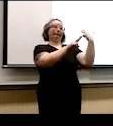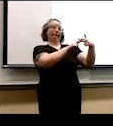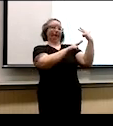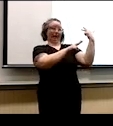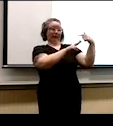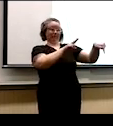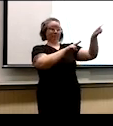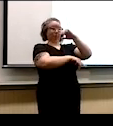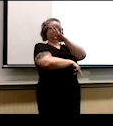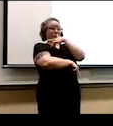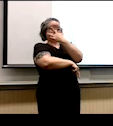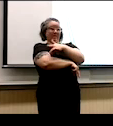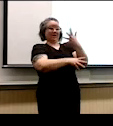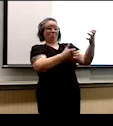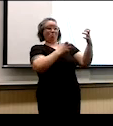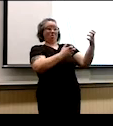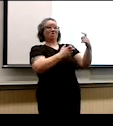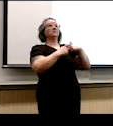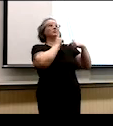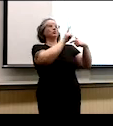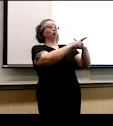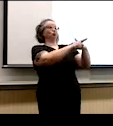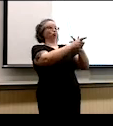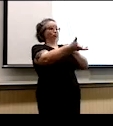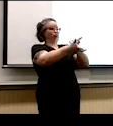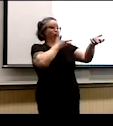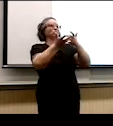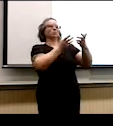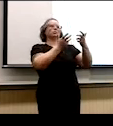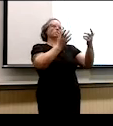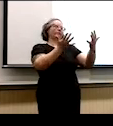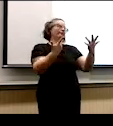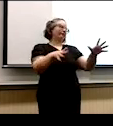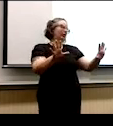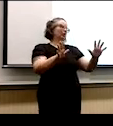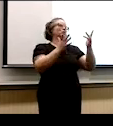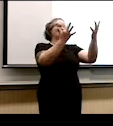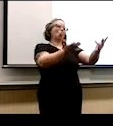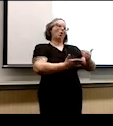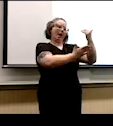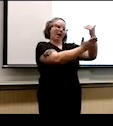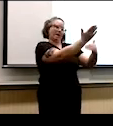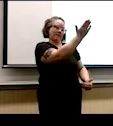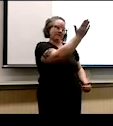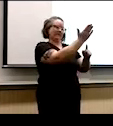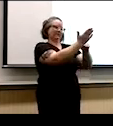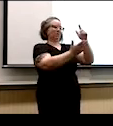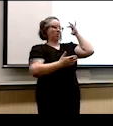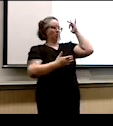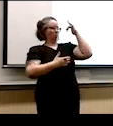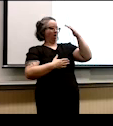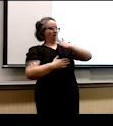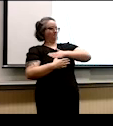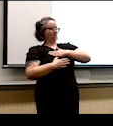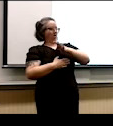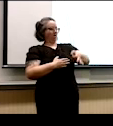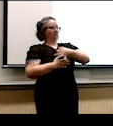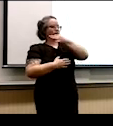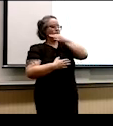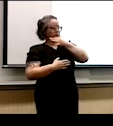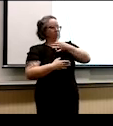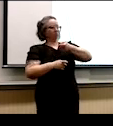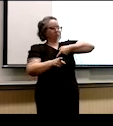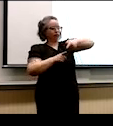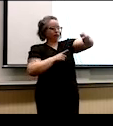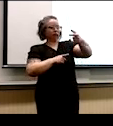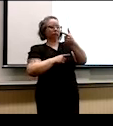people without Down syndrome, and we said, we're going to become overwhelmed, and this is not our expertise in internal medicine and geriatrics. So we